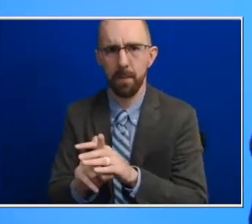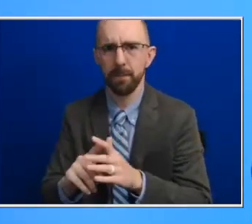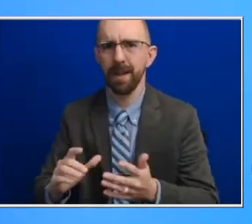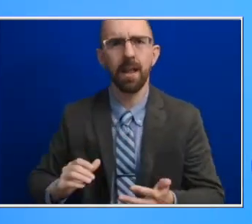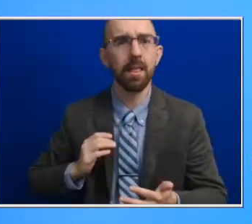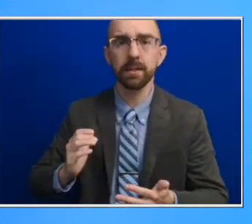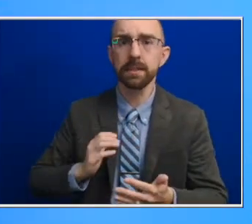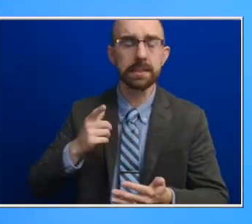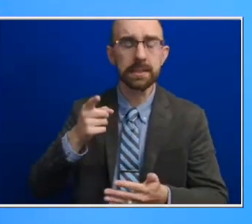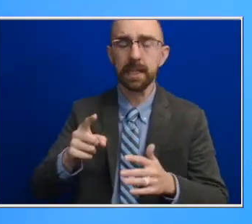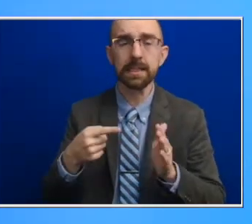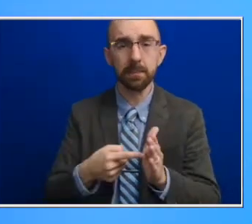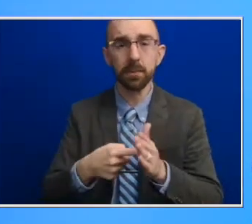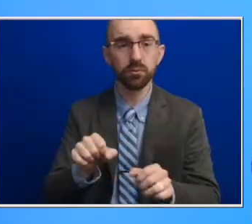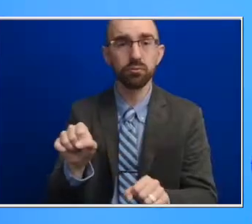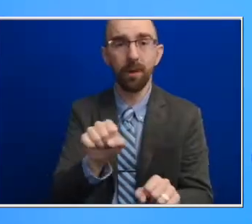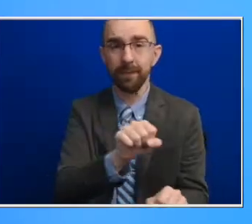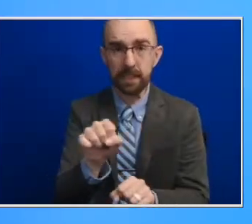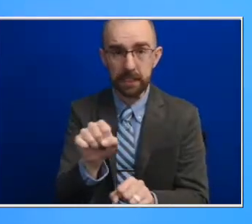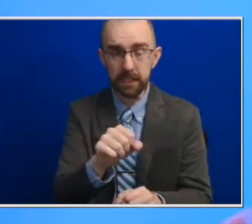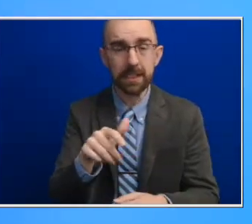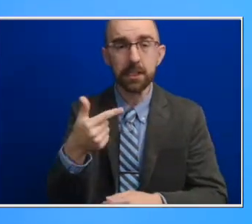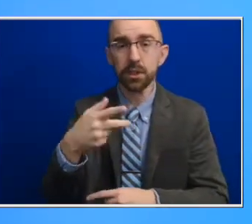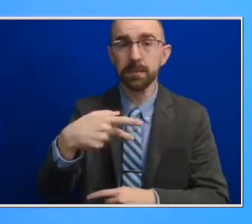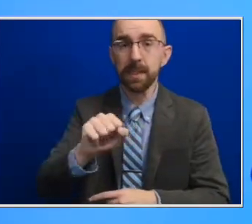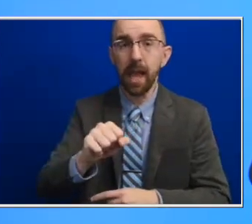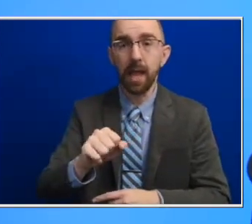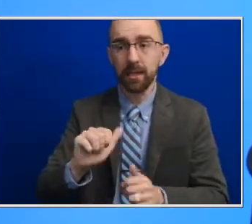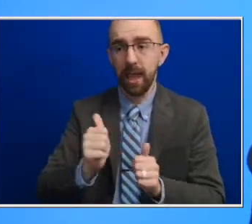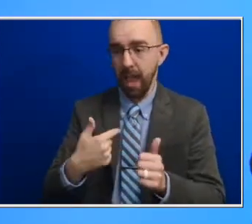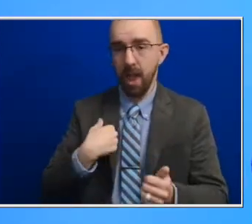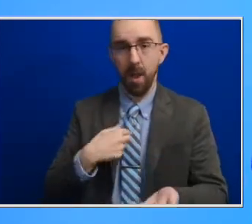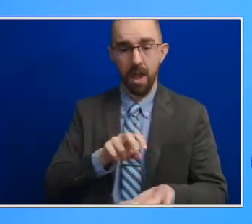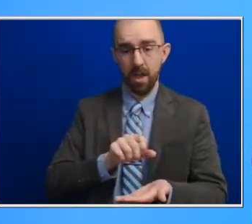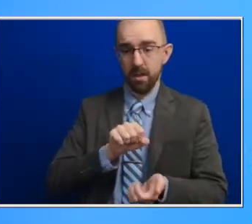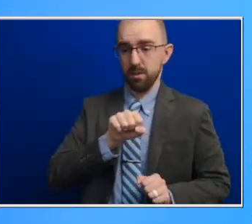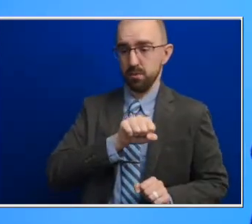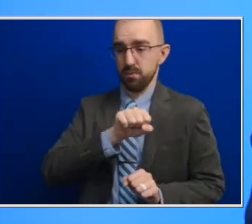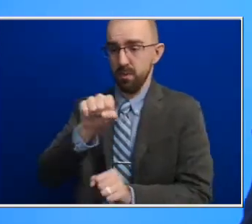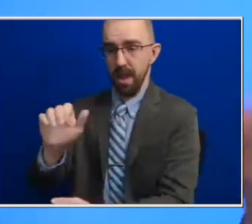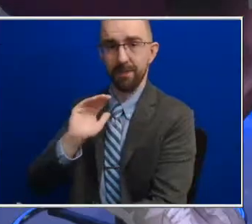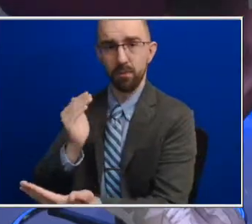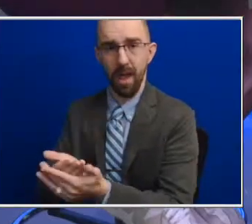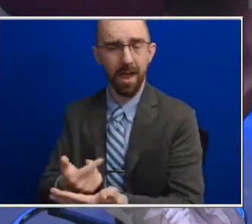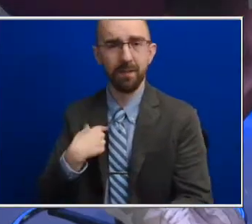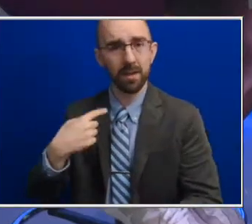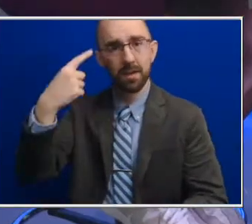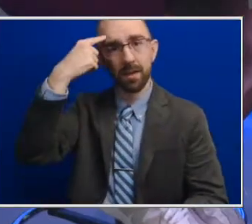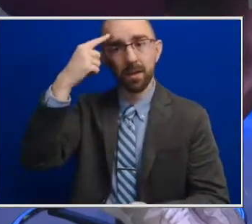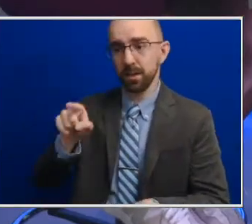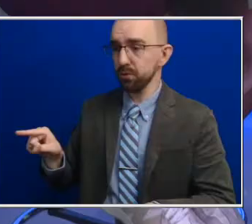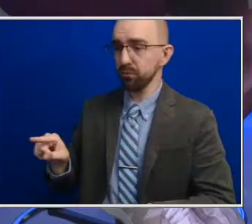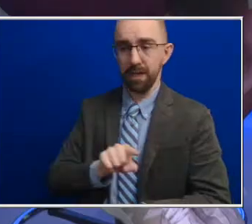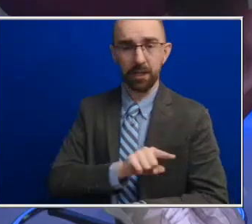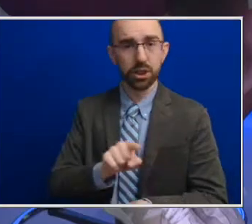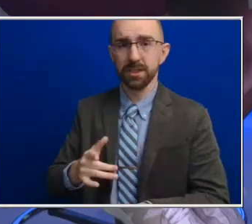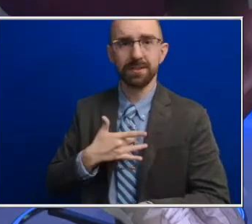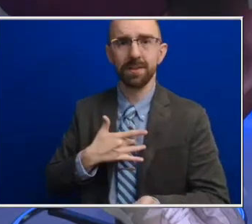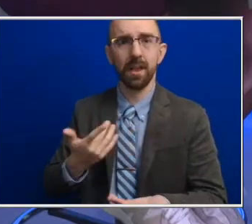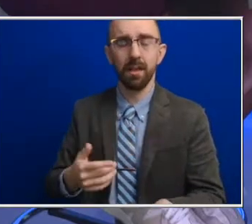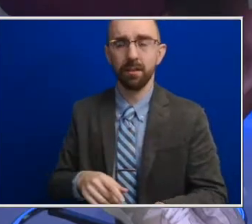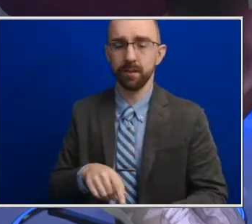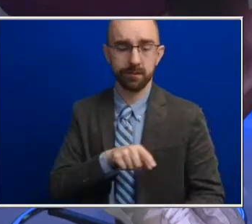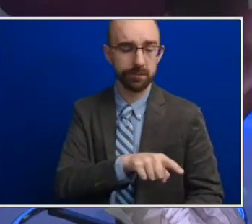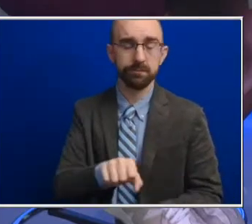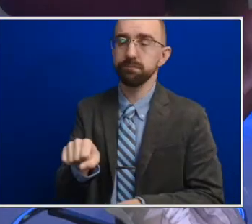is just driving. If GPS is how you get from point A to point B, I mean... Oh, you lose all sense of your direction. You lose sense of directions. Right. 20 years ago, everyone could